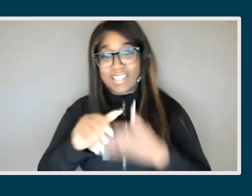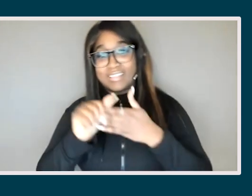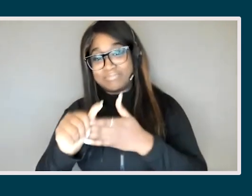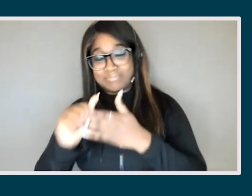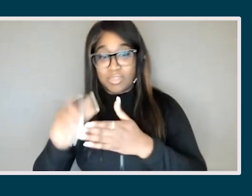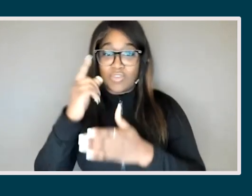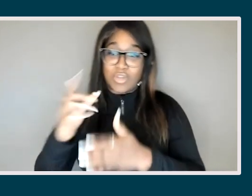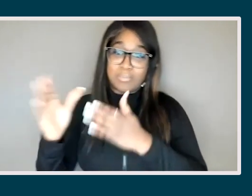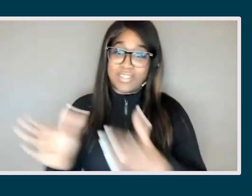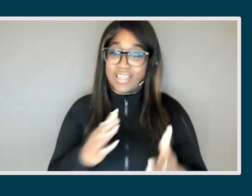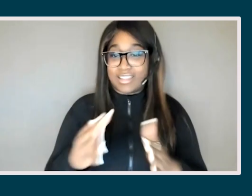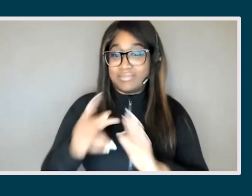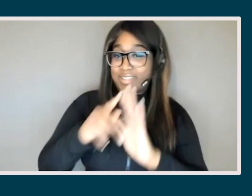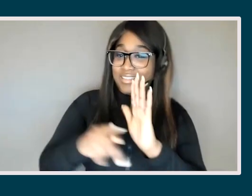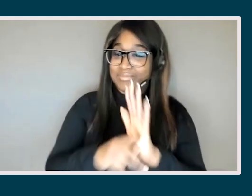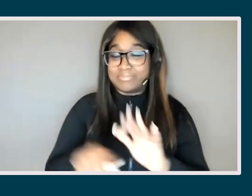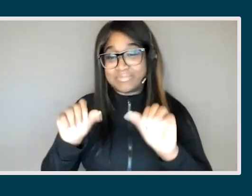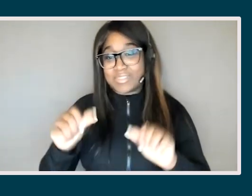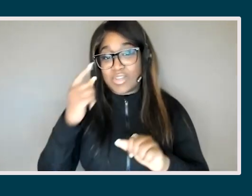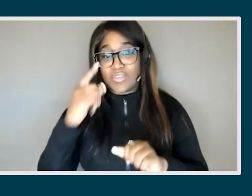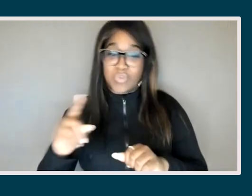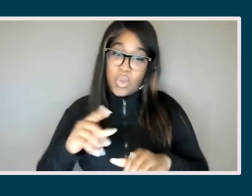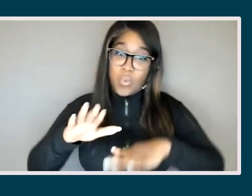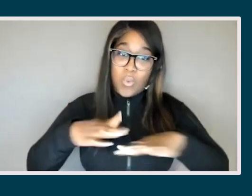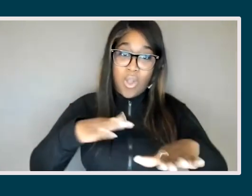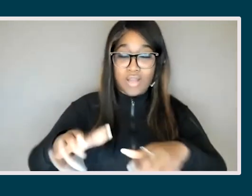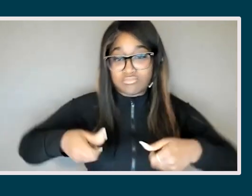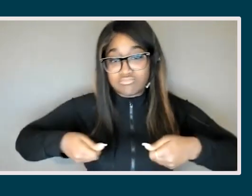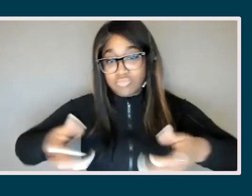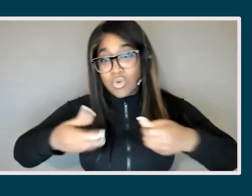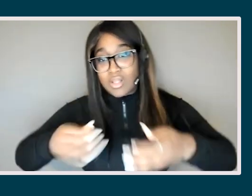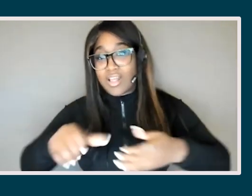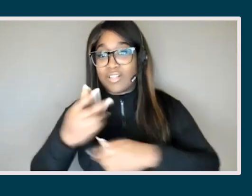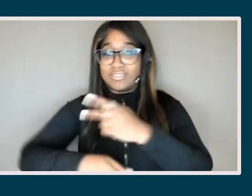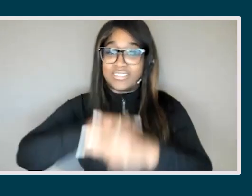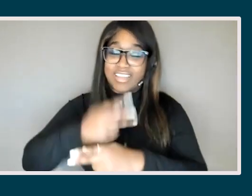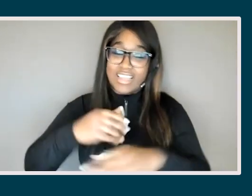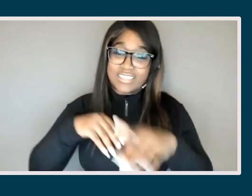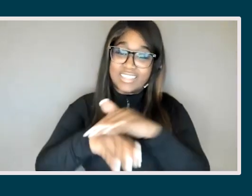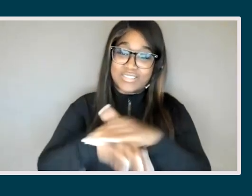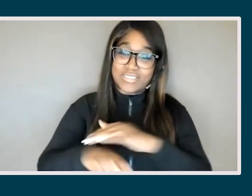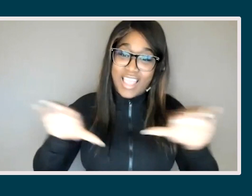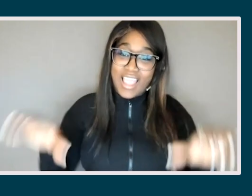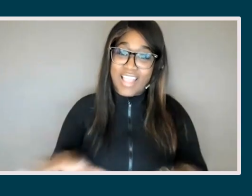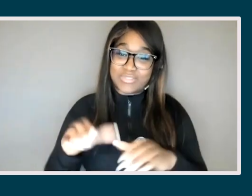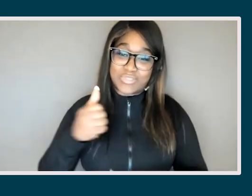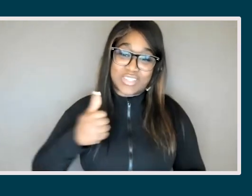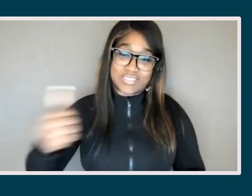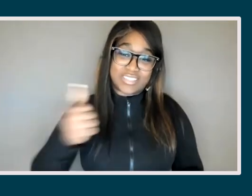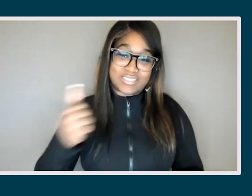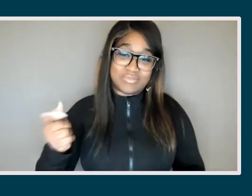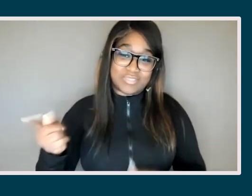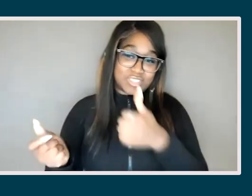capacity building for walking, rolling, and other forms of accessible and equitable active transportation. Barb